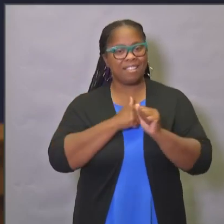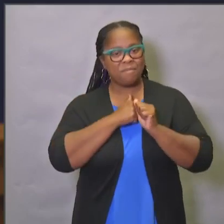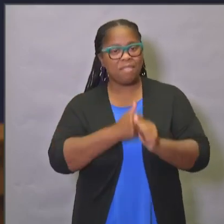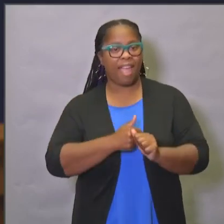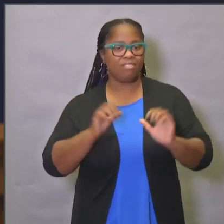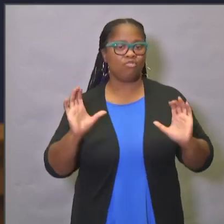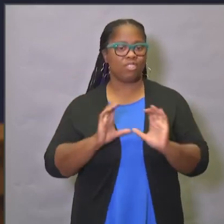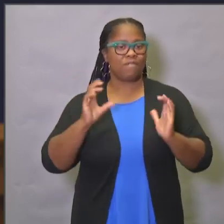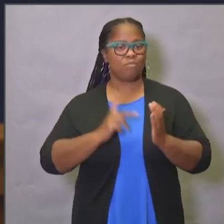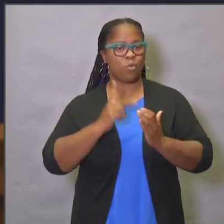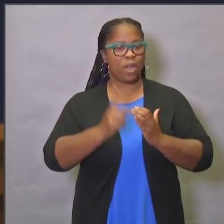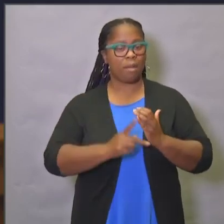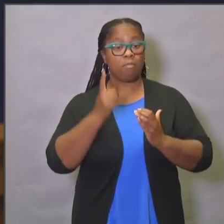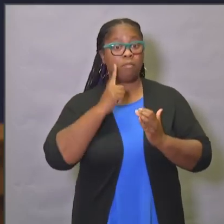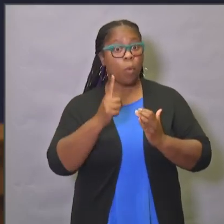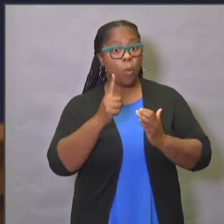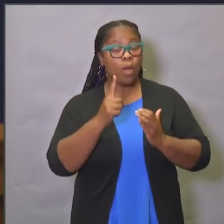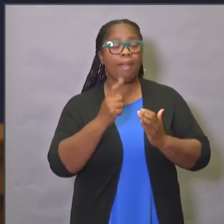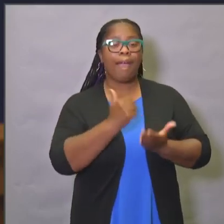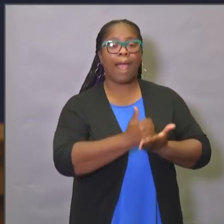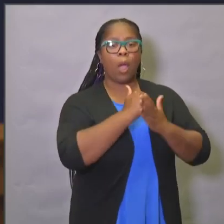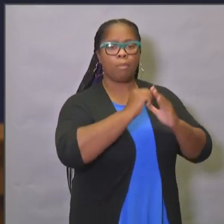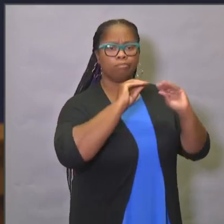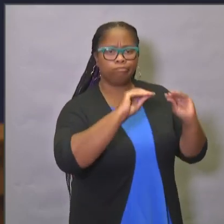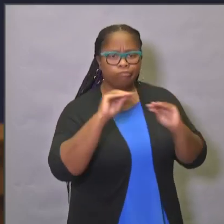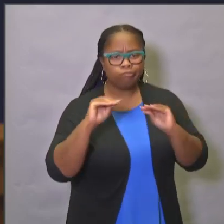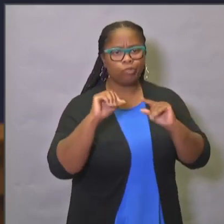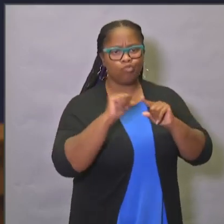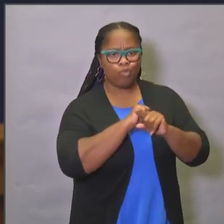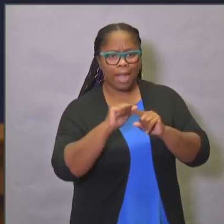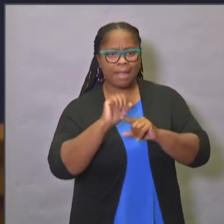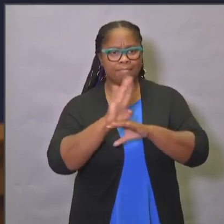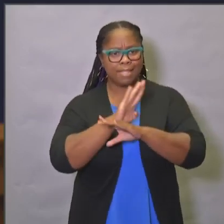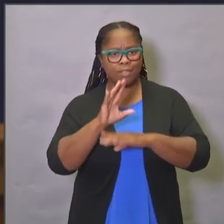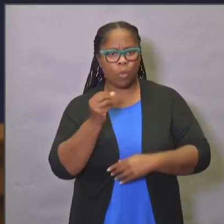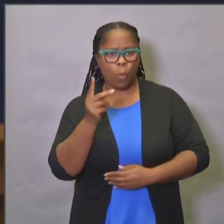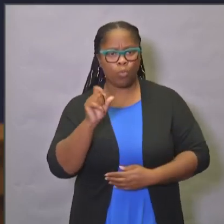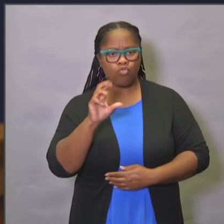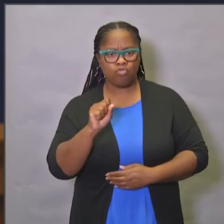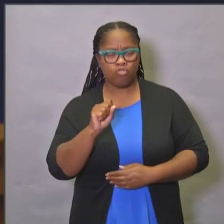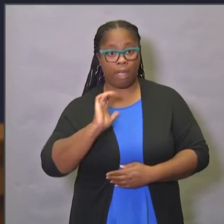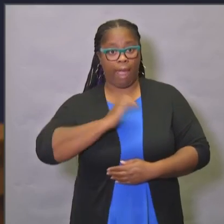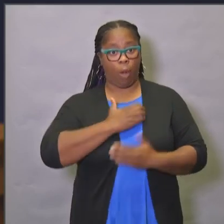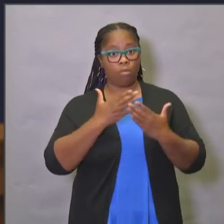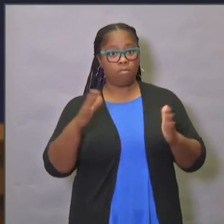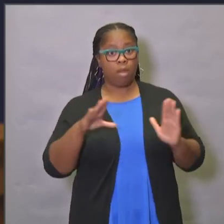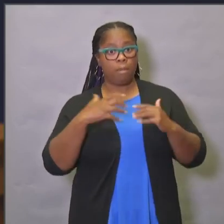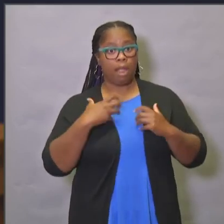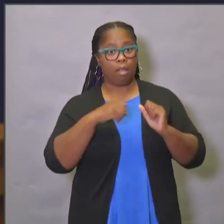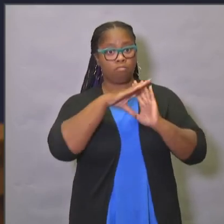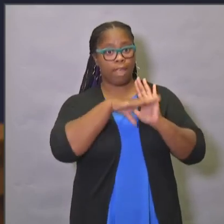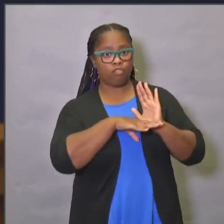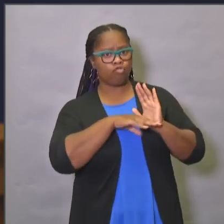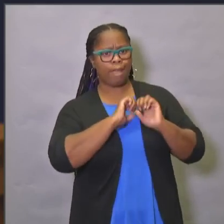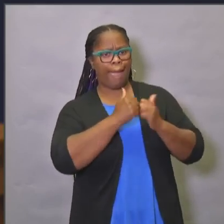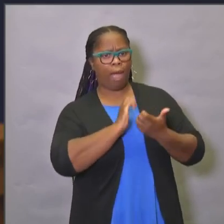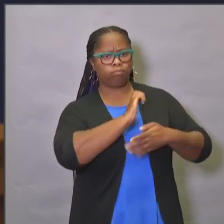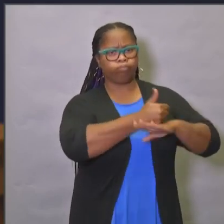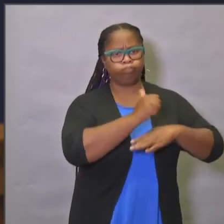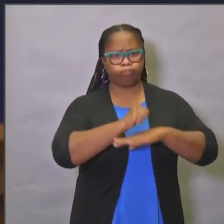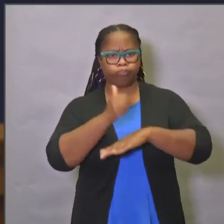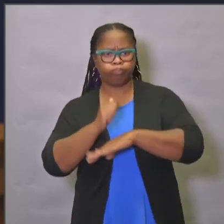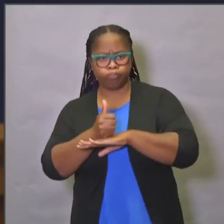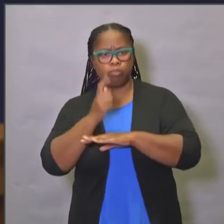help educate and train business owners on how to implement the public health measures that are needed to keep their businesses, employees,